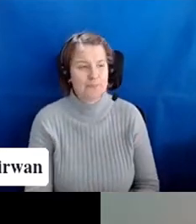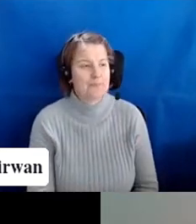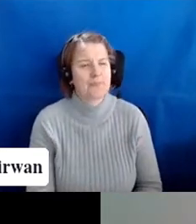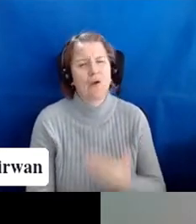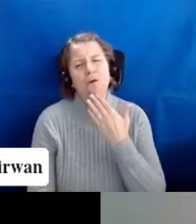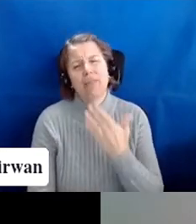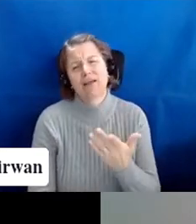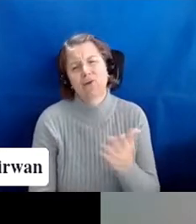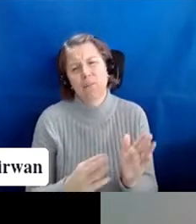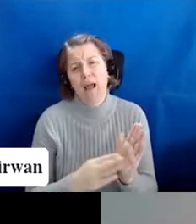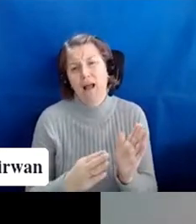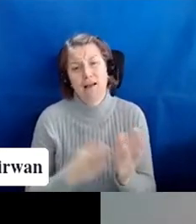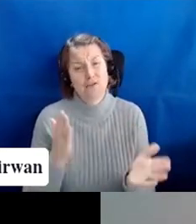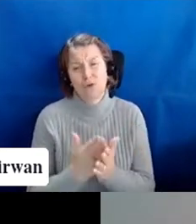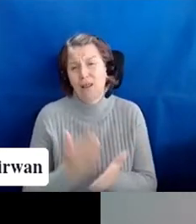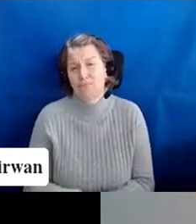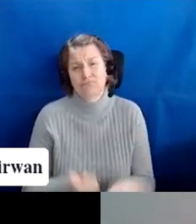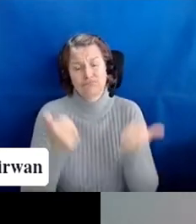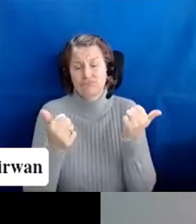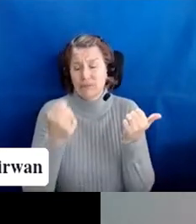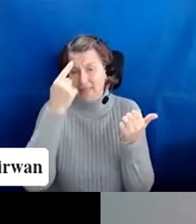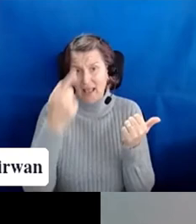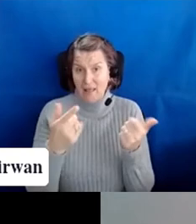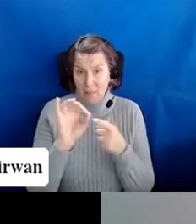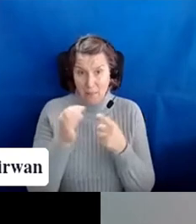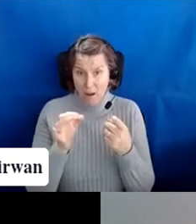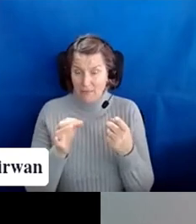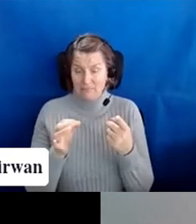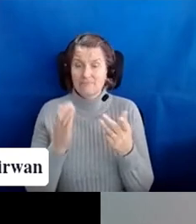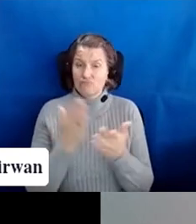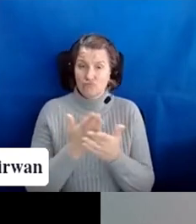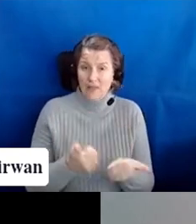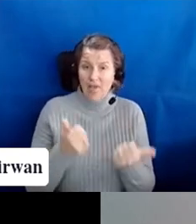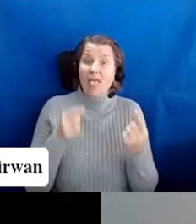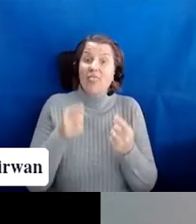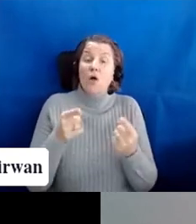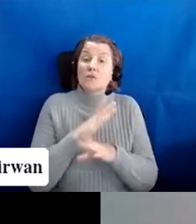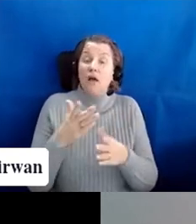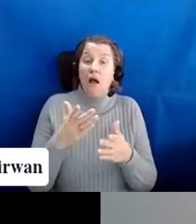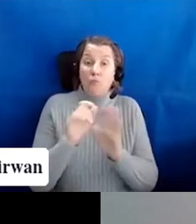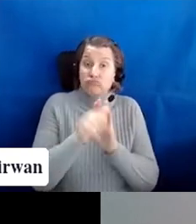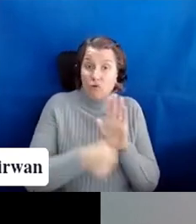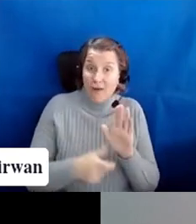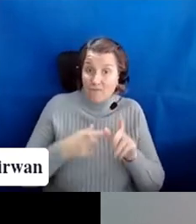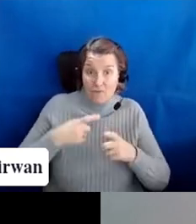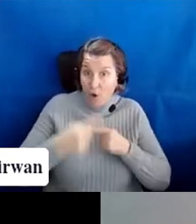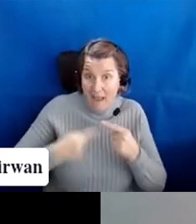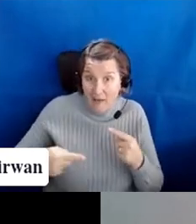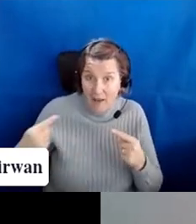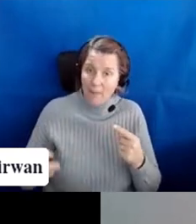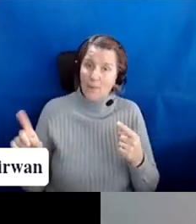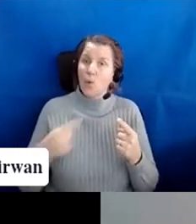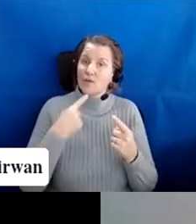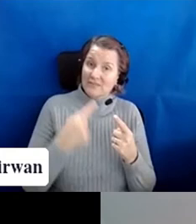Thanks very much, Markus. That's brilliant. And I mean, I think the point's well made at the end about these are not forever, but what you